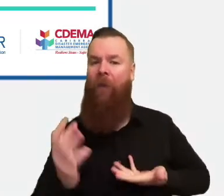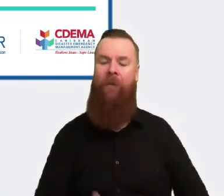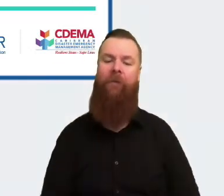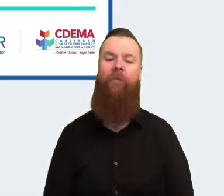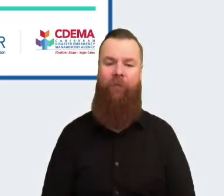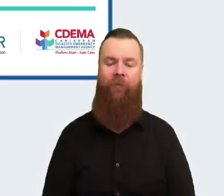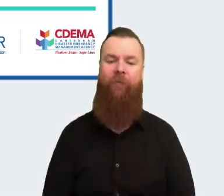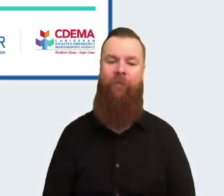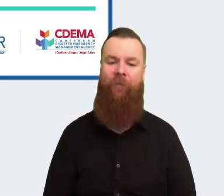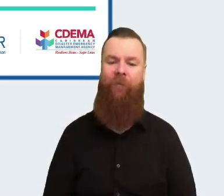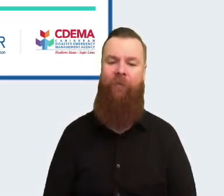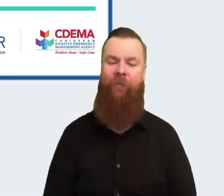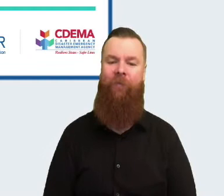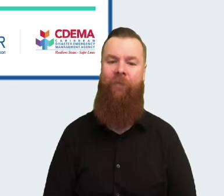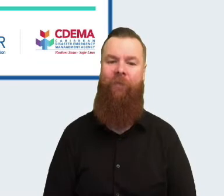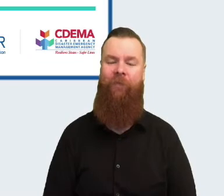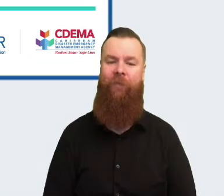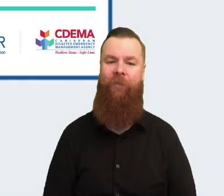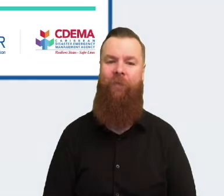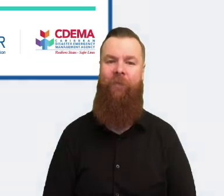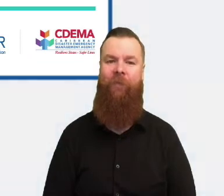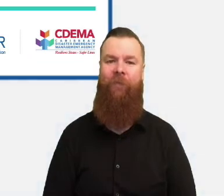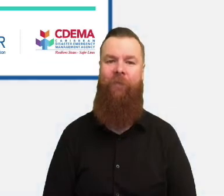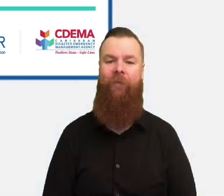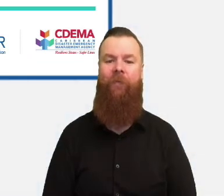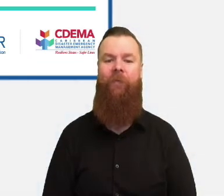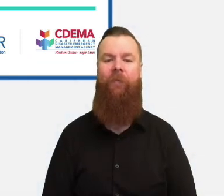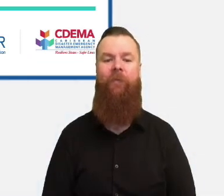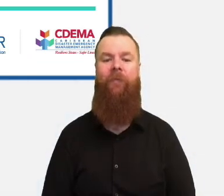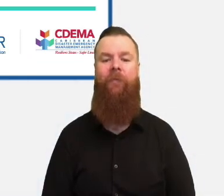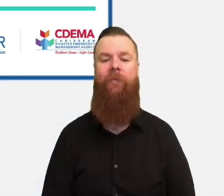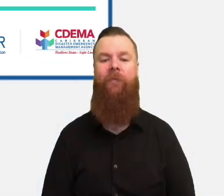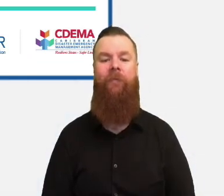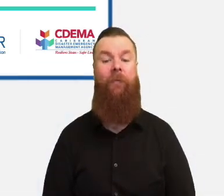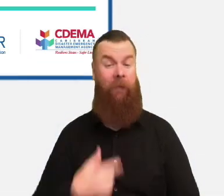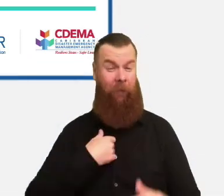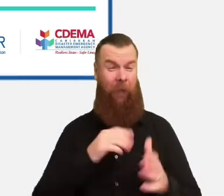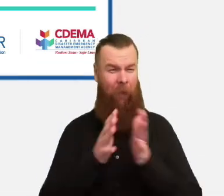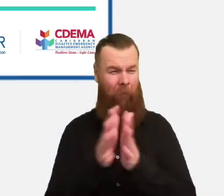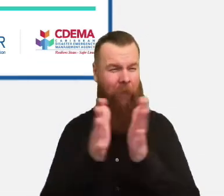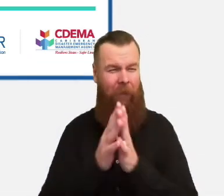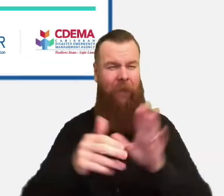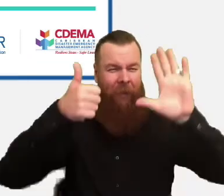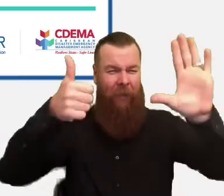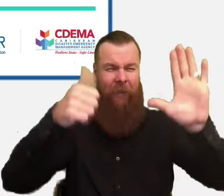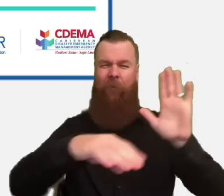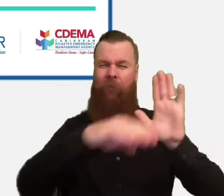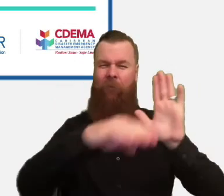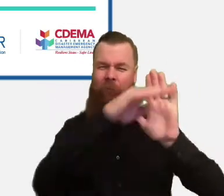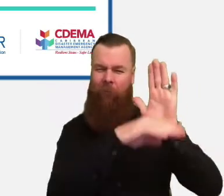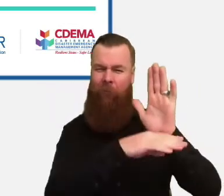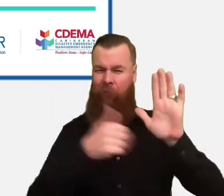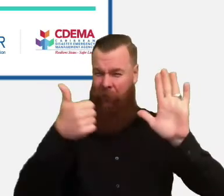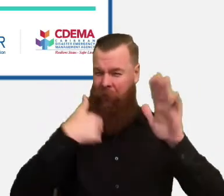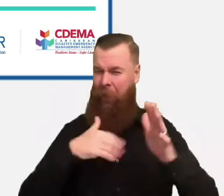first character of each of the 6 principles. So it's an easy way to remember the principles. The 6 principles are